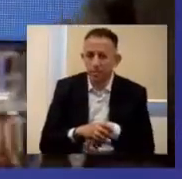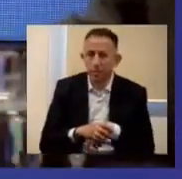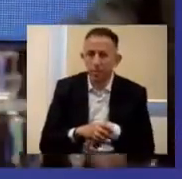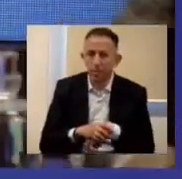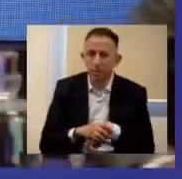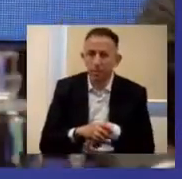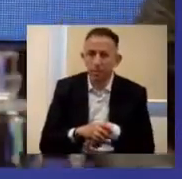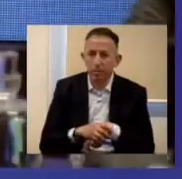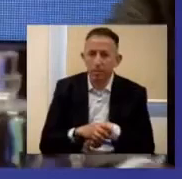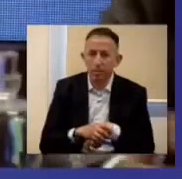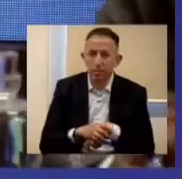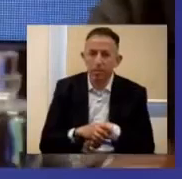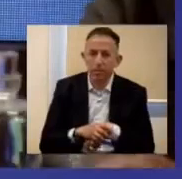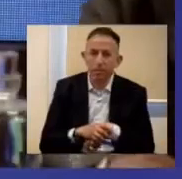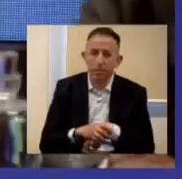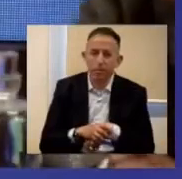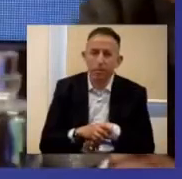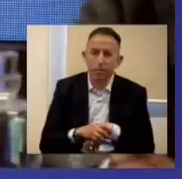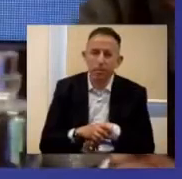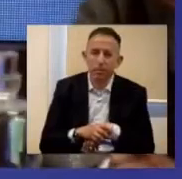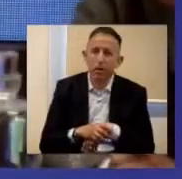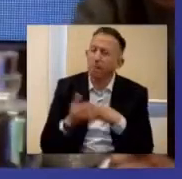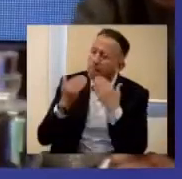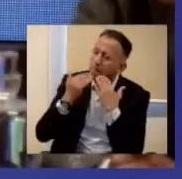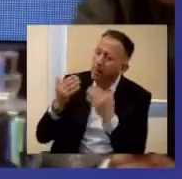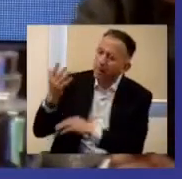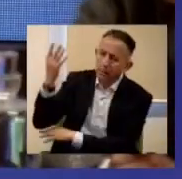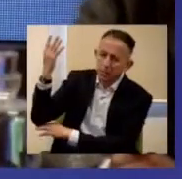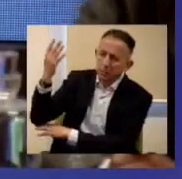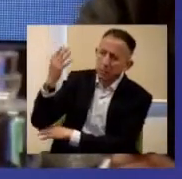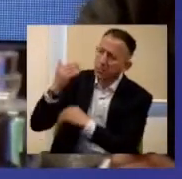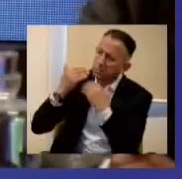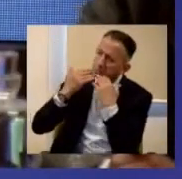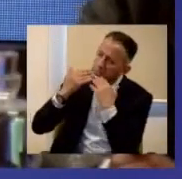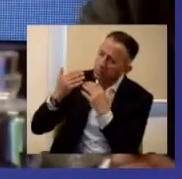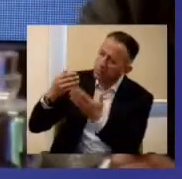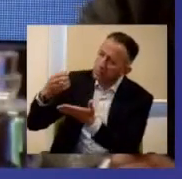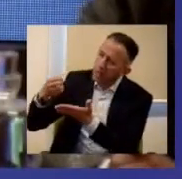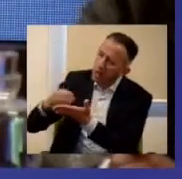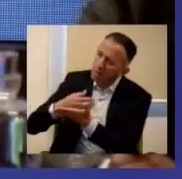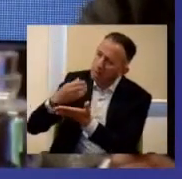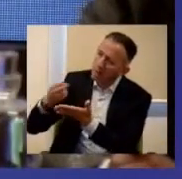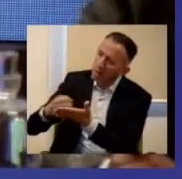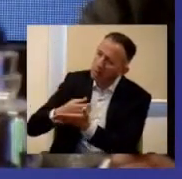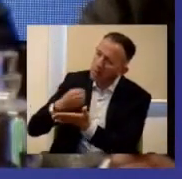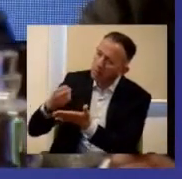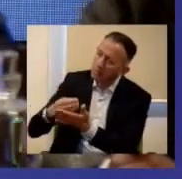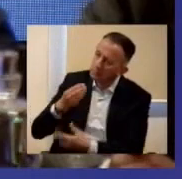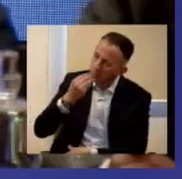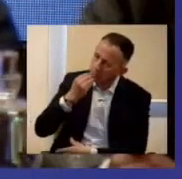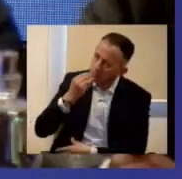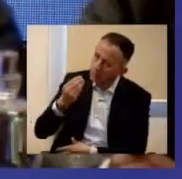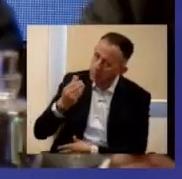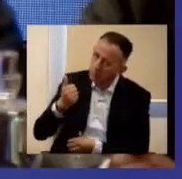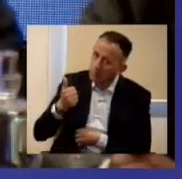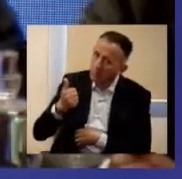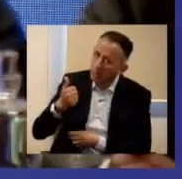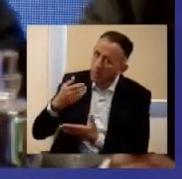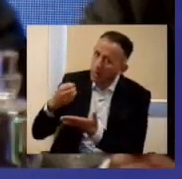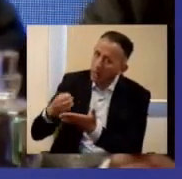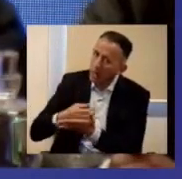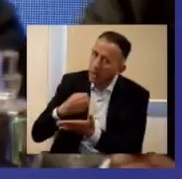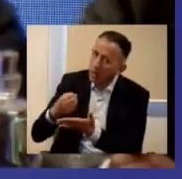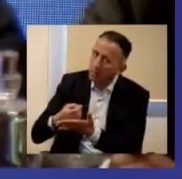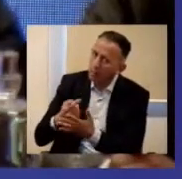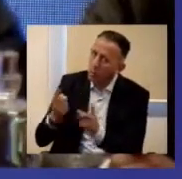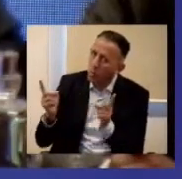well. Yeah. Thank you very much for this inspiring keynote talk, summarizing